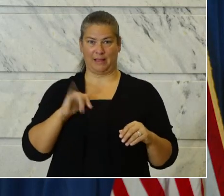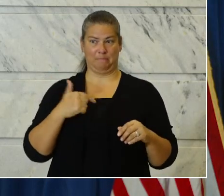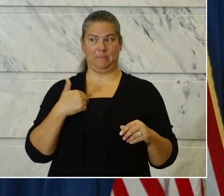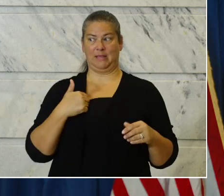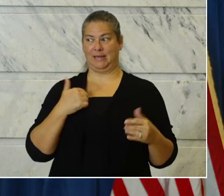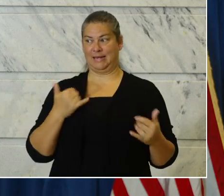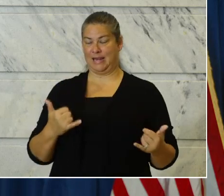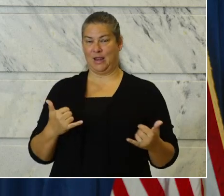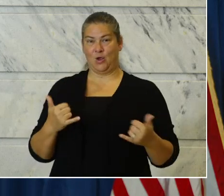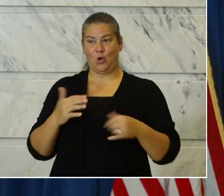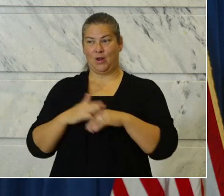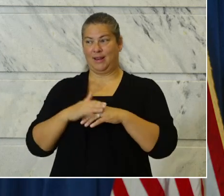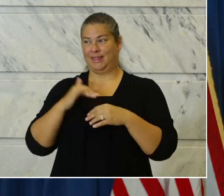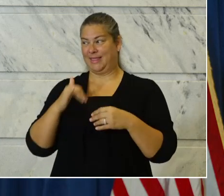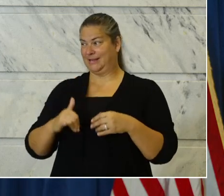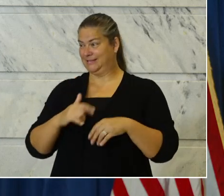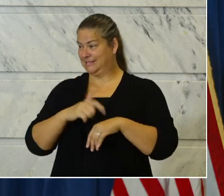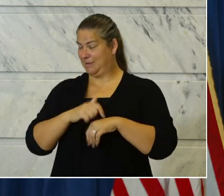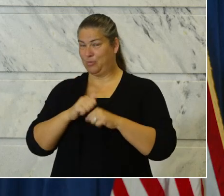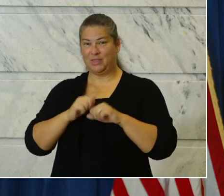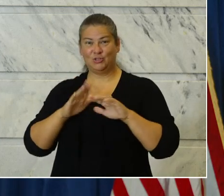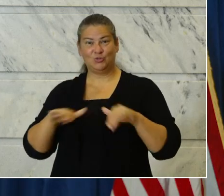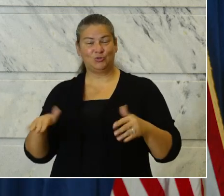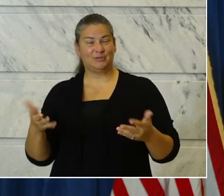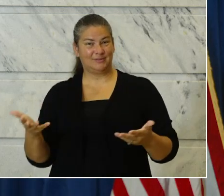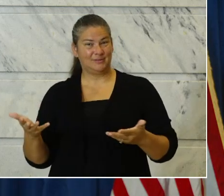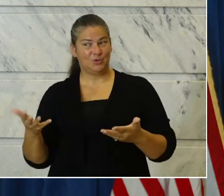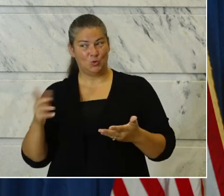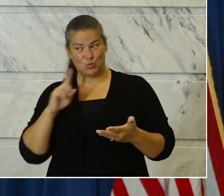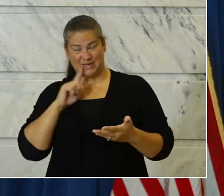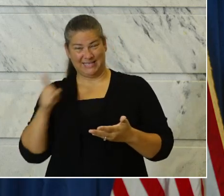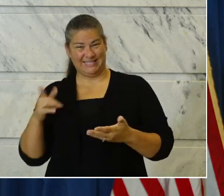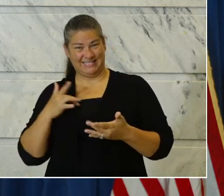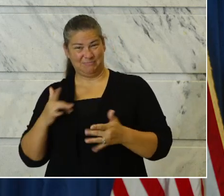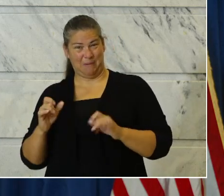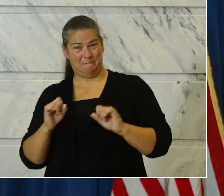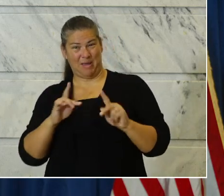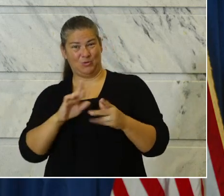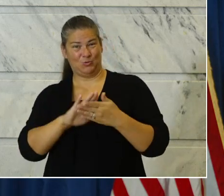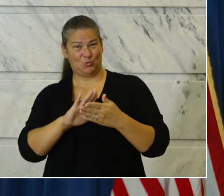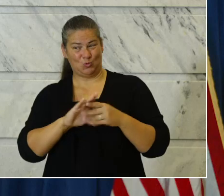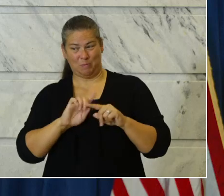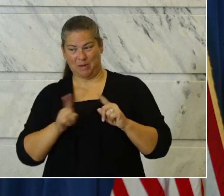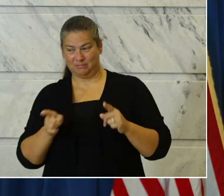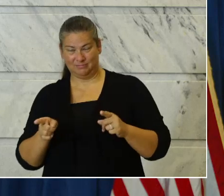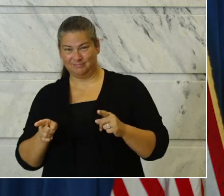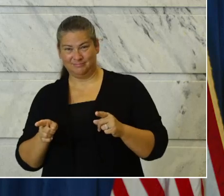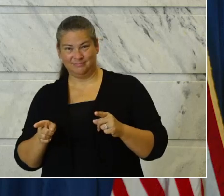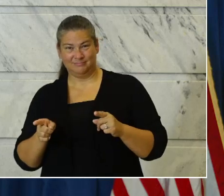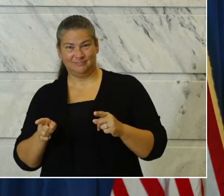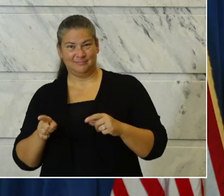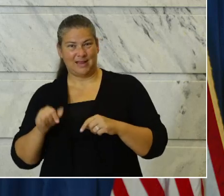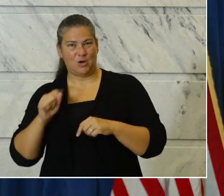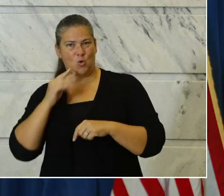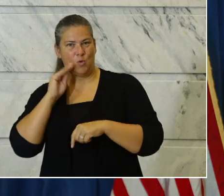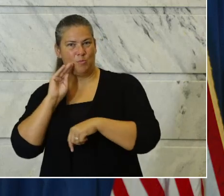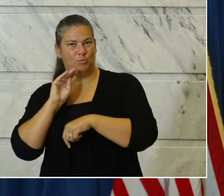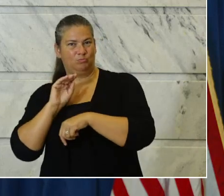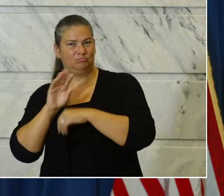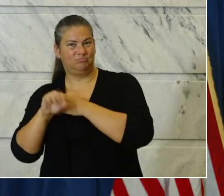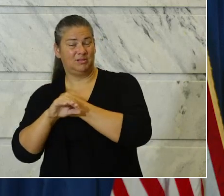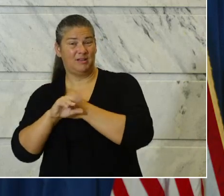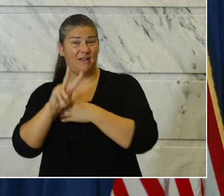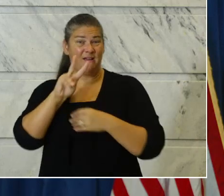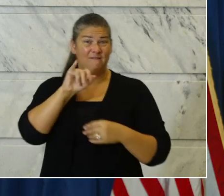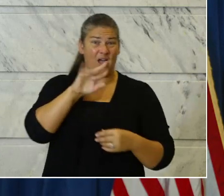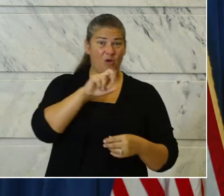this traditional time that our kids would have otherwise been back in school. But listen, the virus doesn't care that we get tired, doesn't care that we